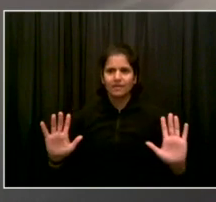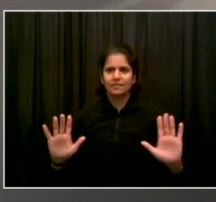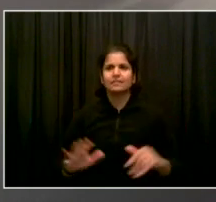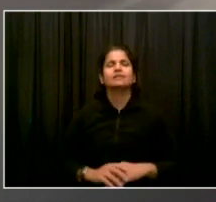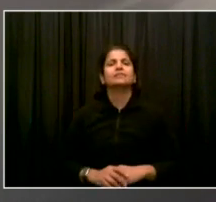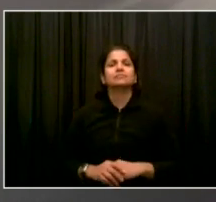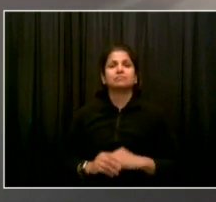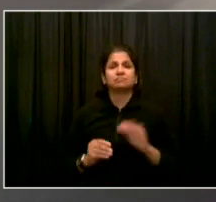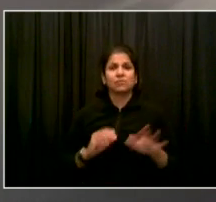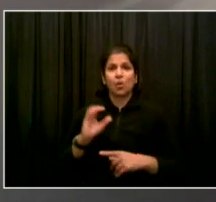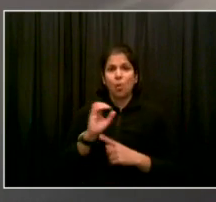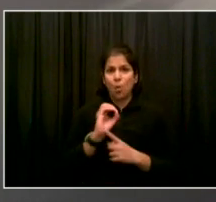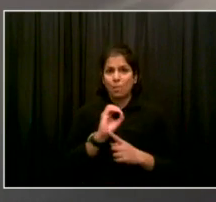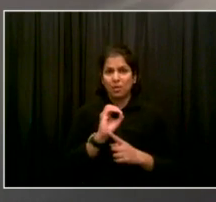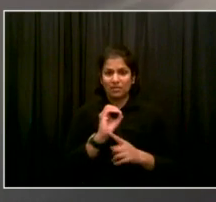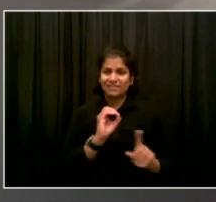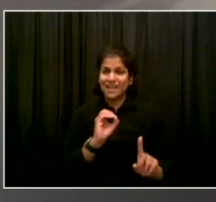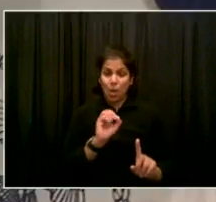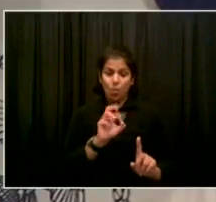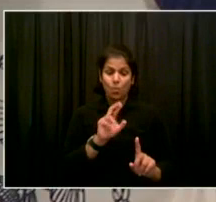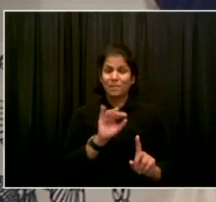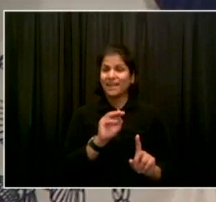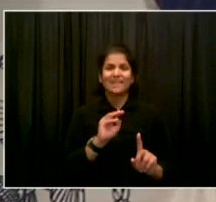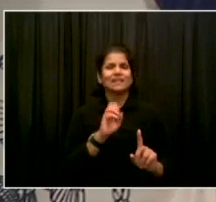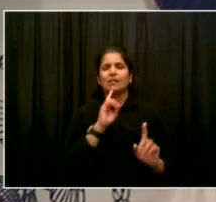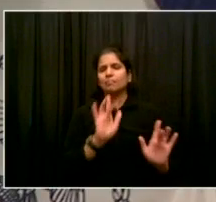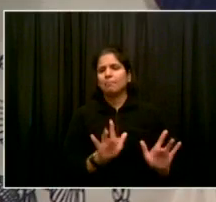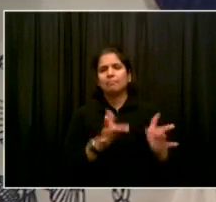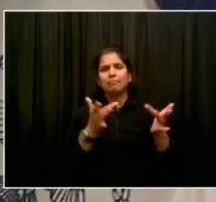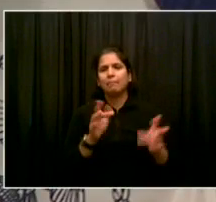of 2020. Amen. Go ahead, you hit it.